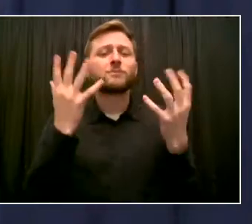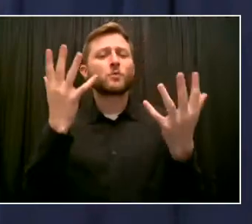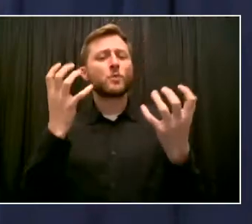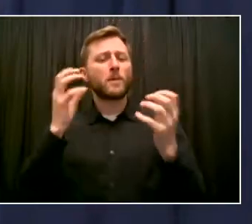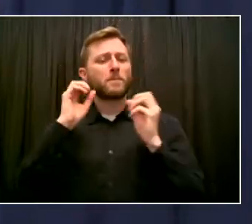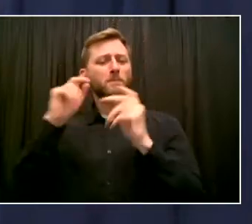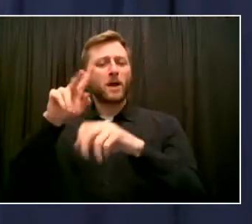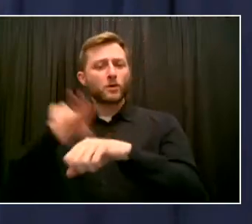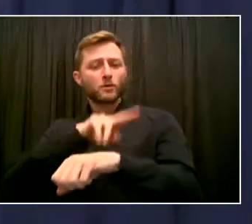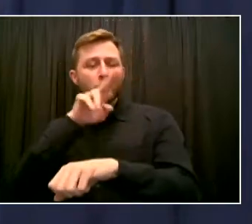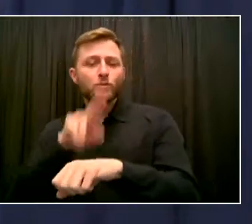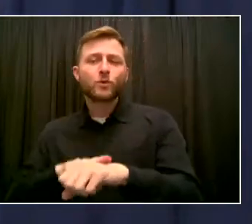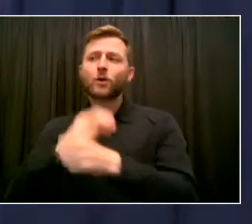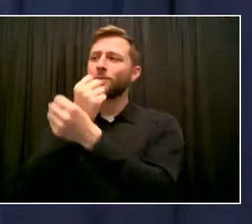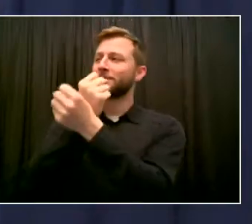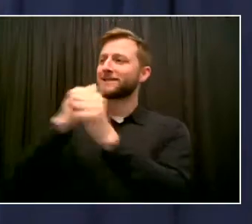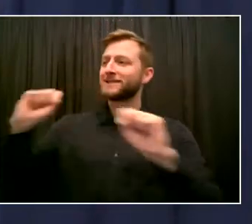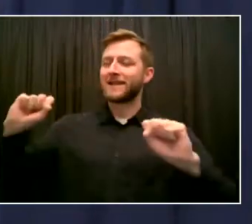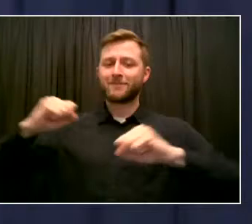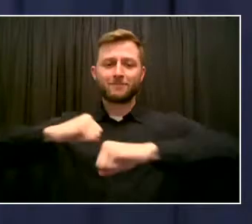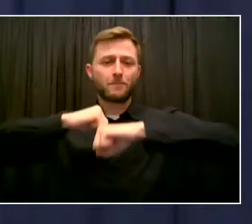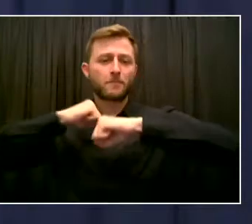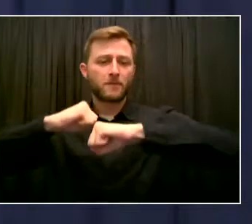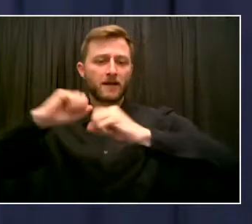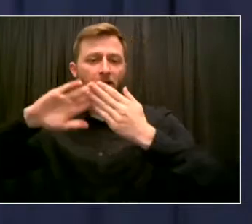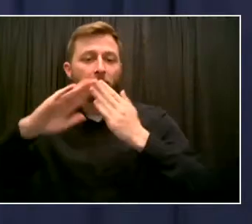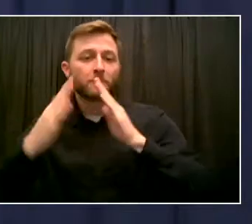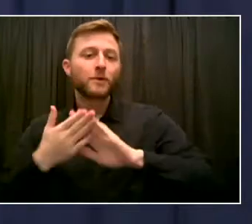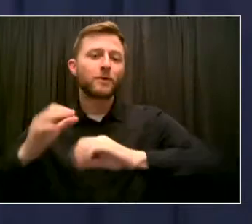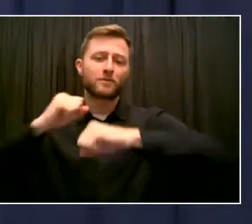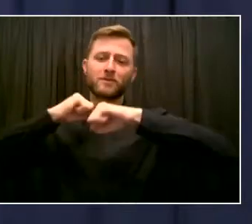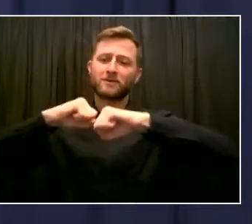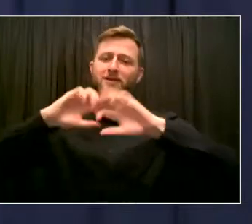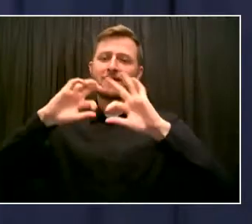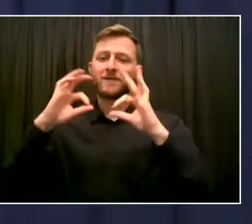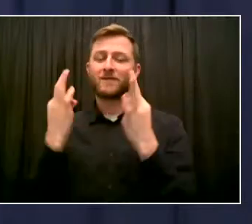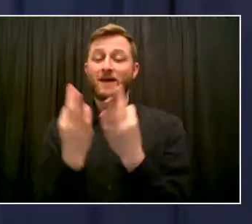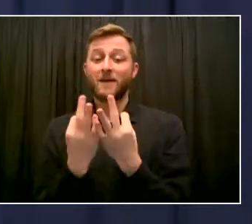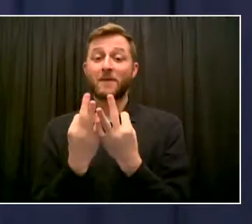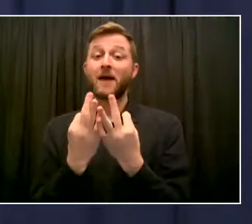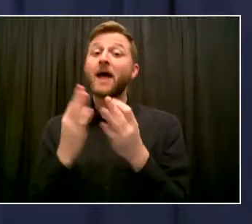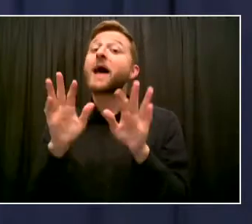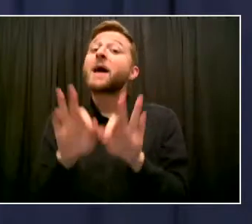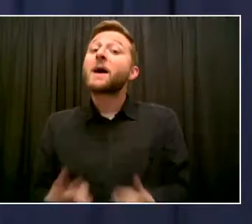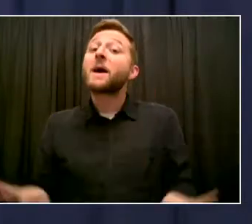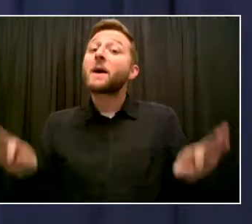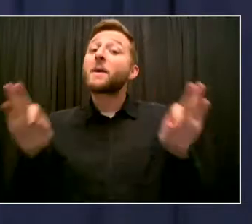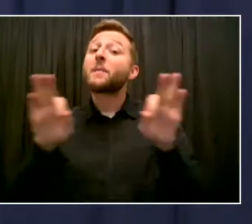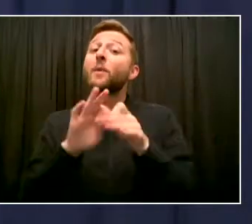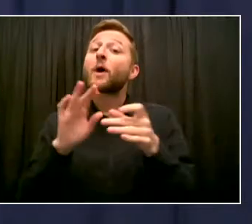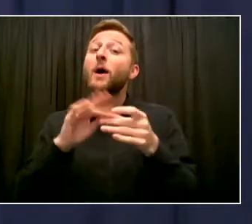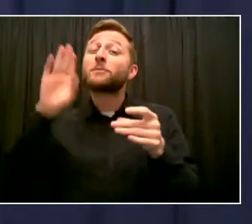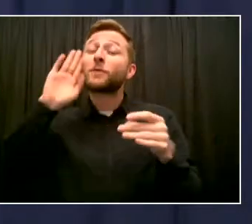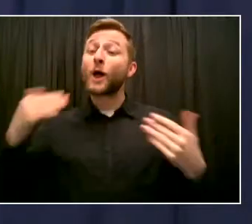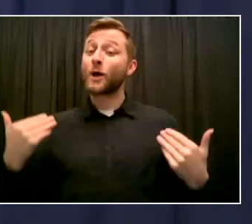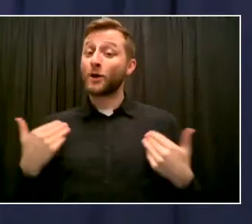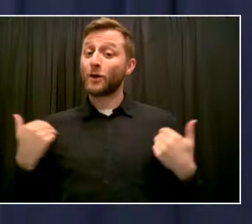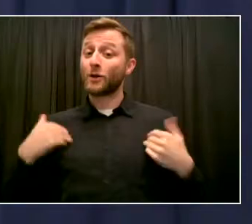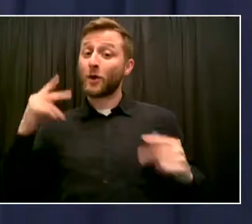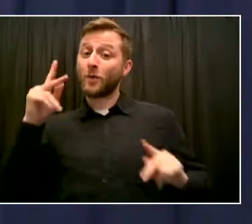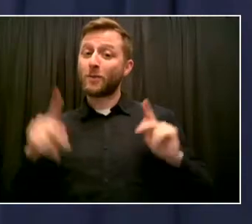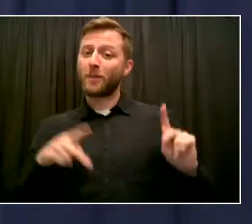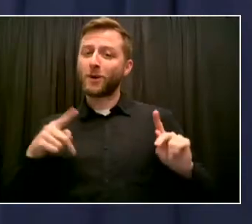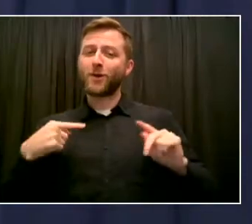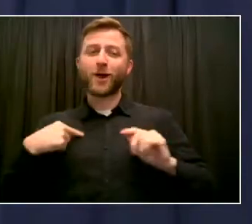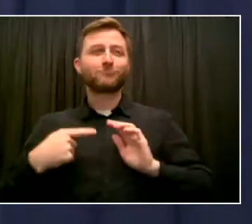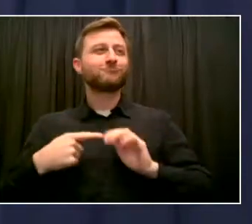our community. But most of all, the young people across the city have said, Mayor, I don't know if you've heard this, that they're going to be brave and they're going